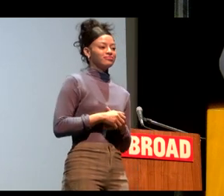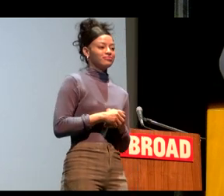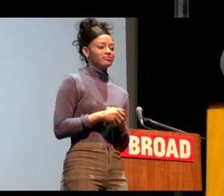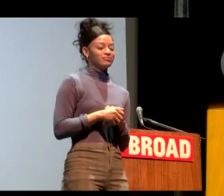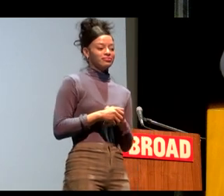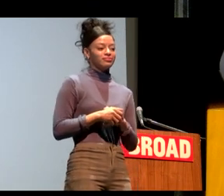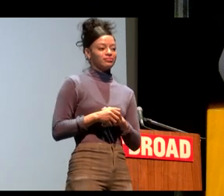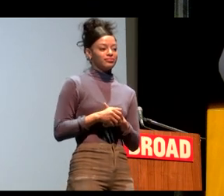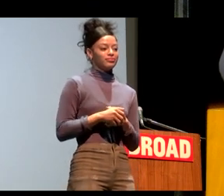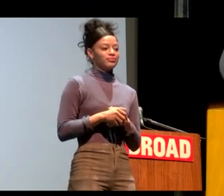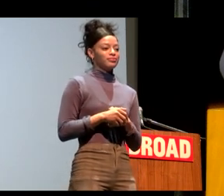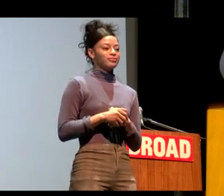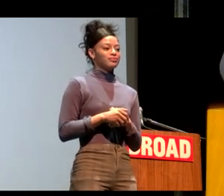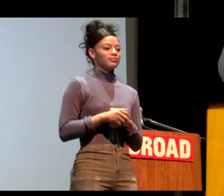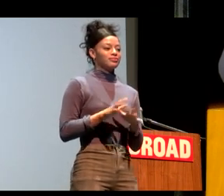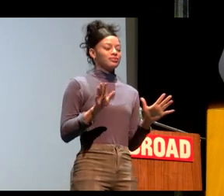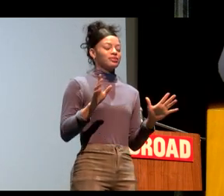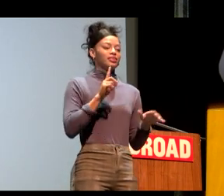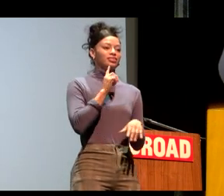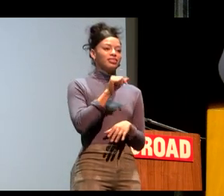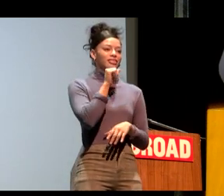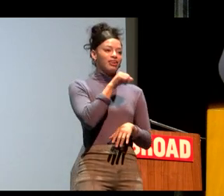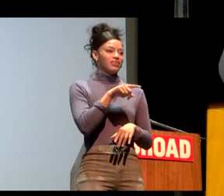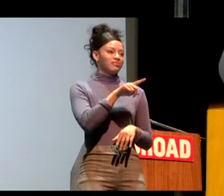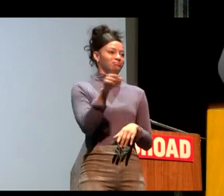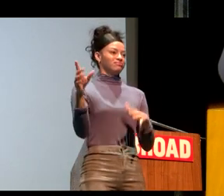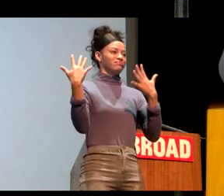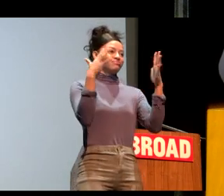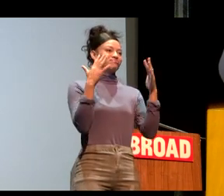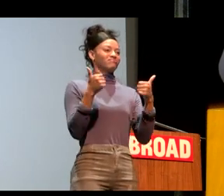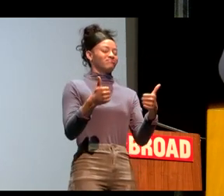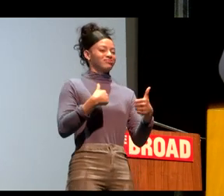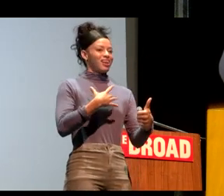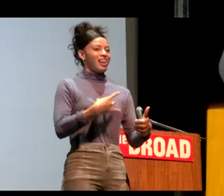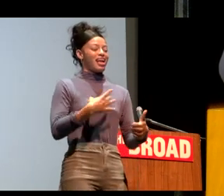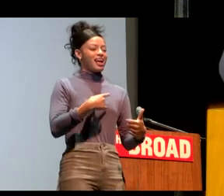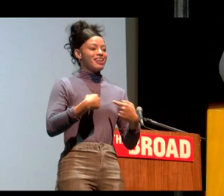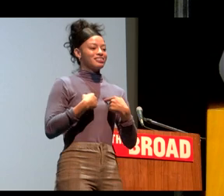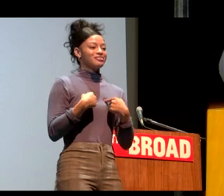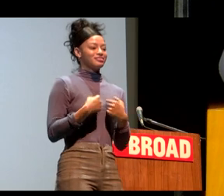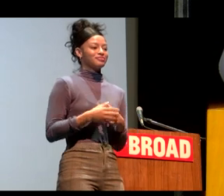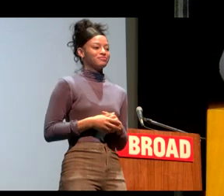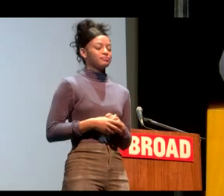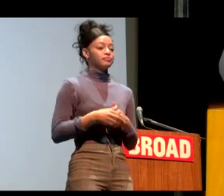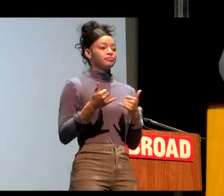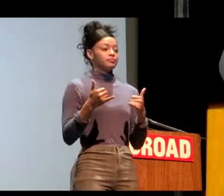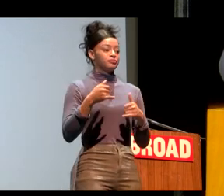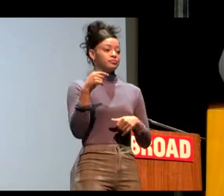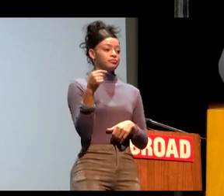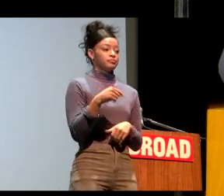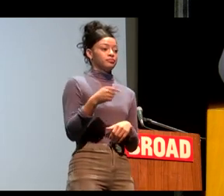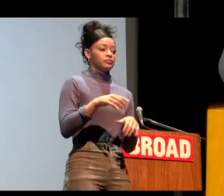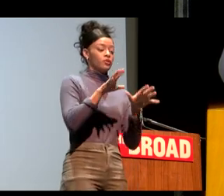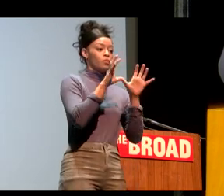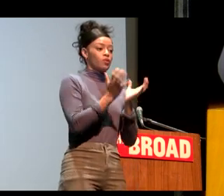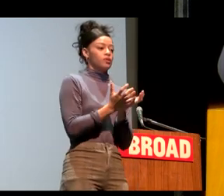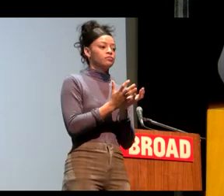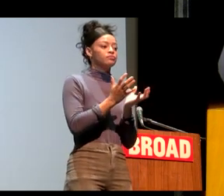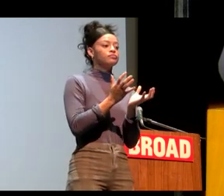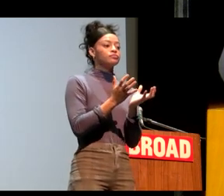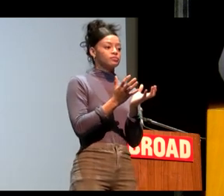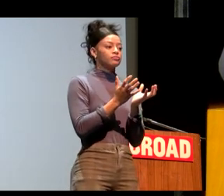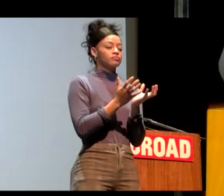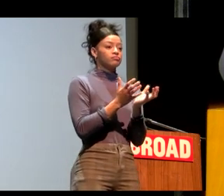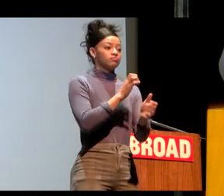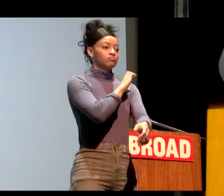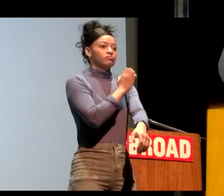So I love that you clapped, because that is what this world is. It's about creative energies. And